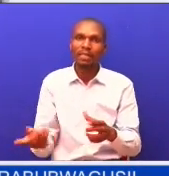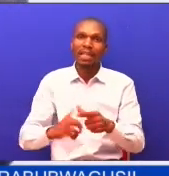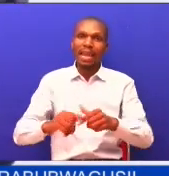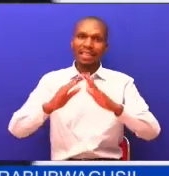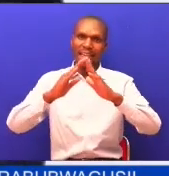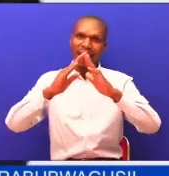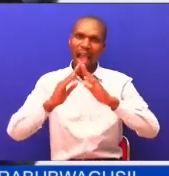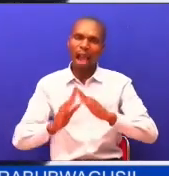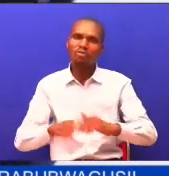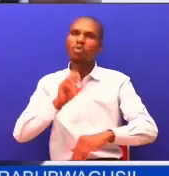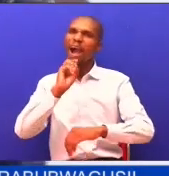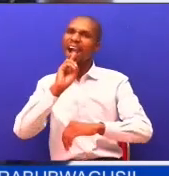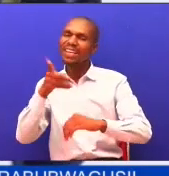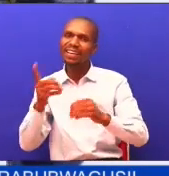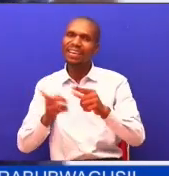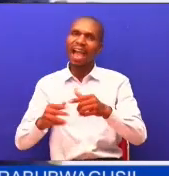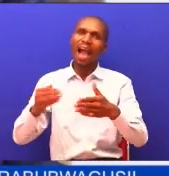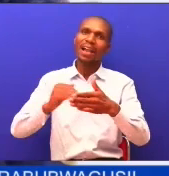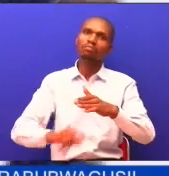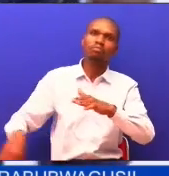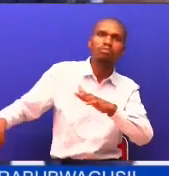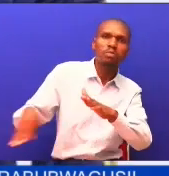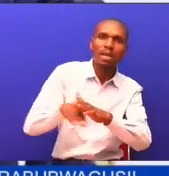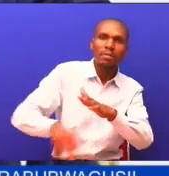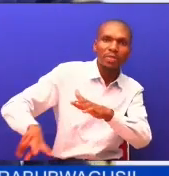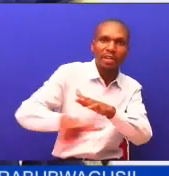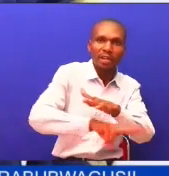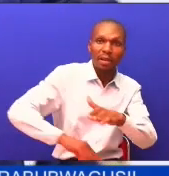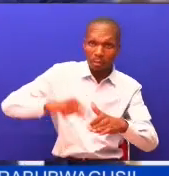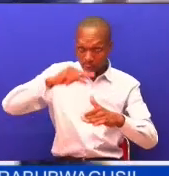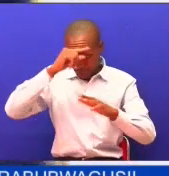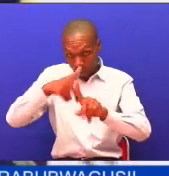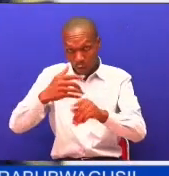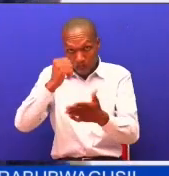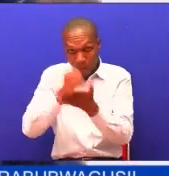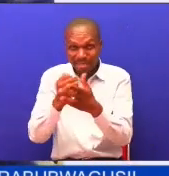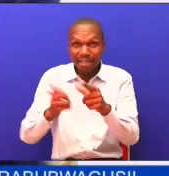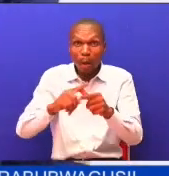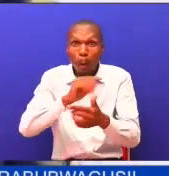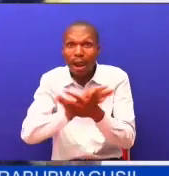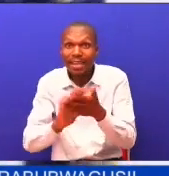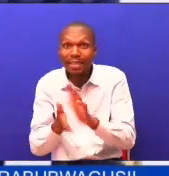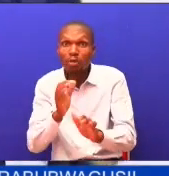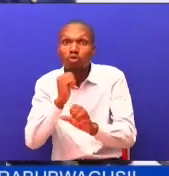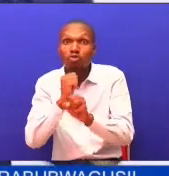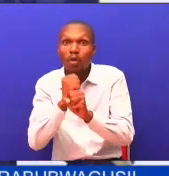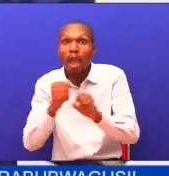to be accused that we have removed the deputy governor from office without doing